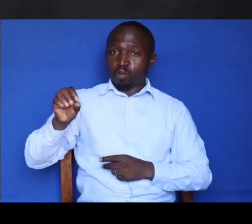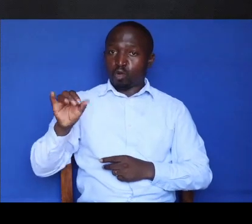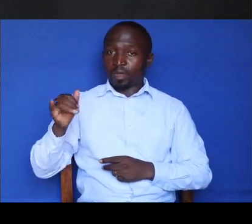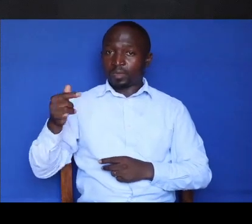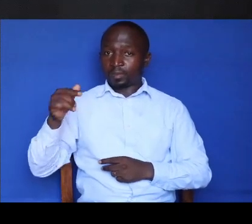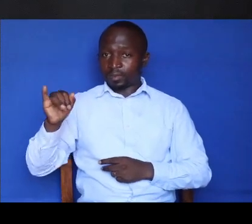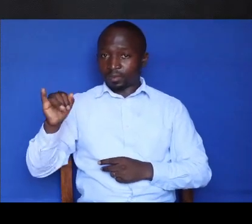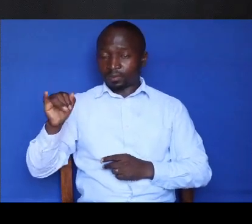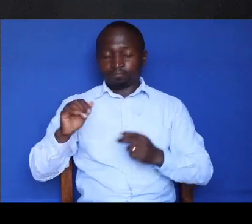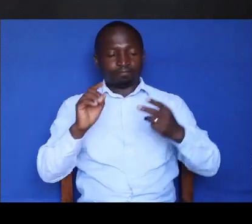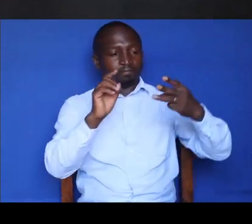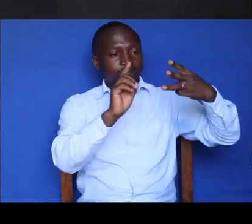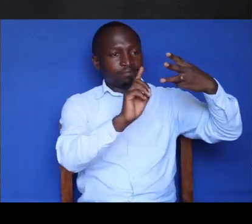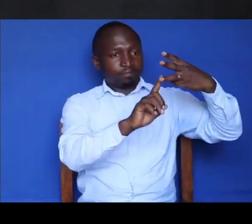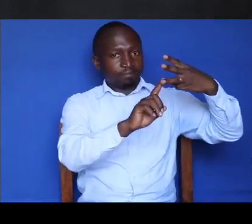3,